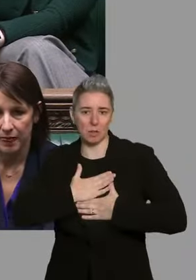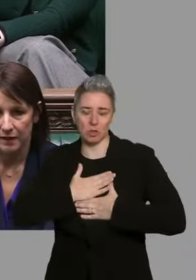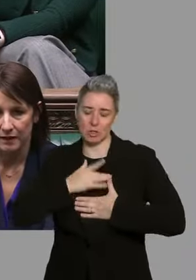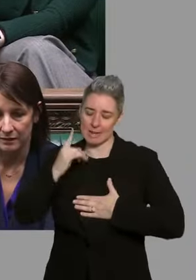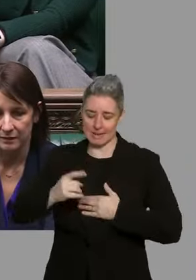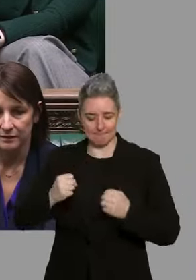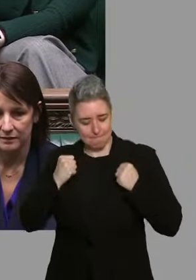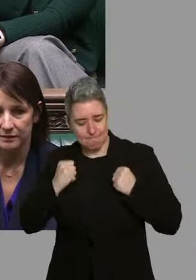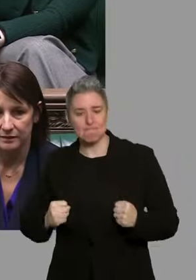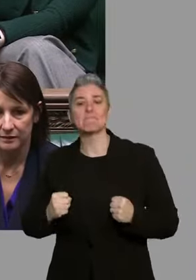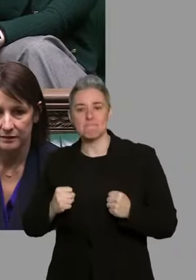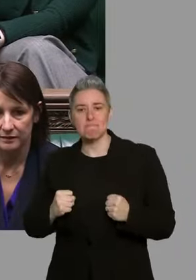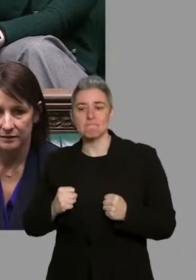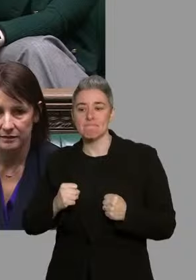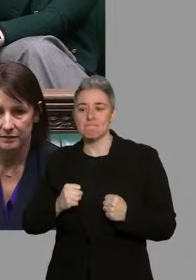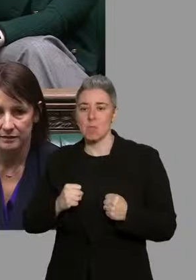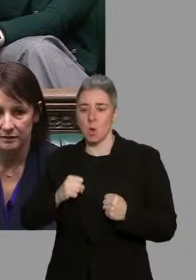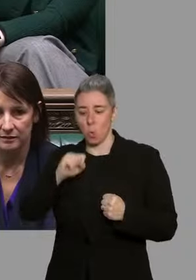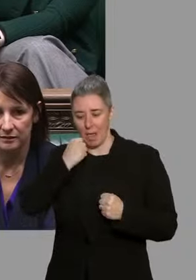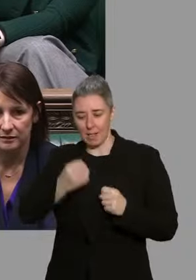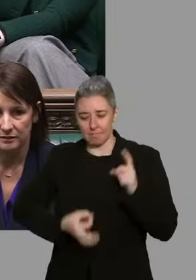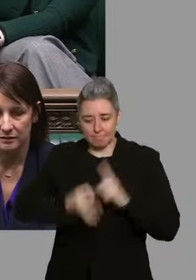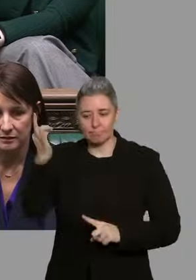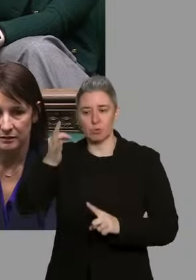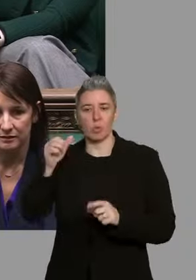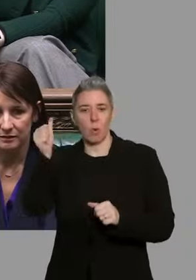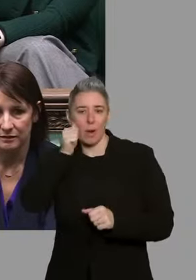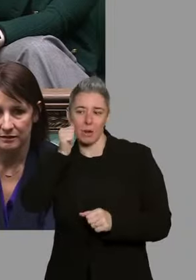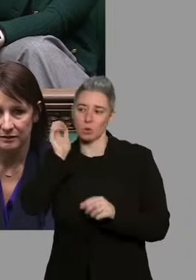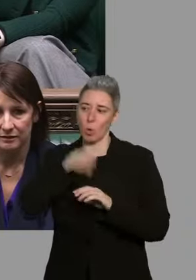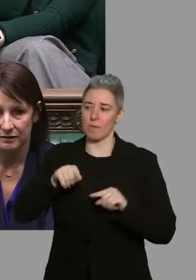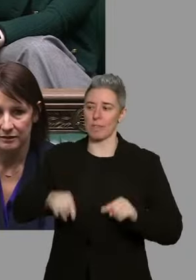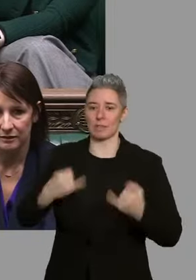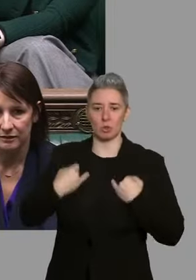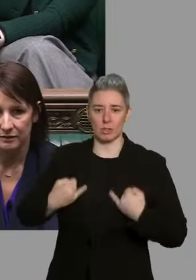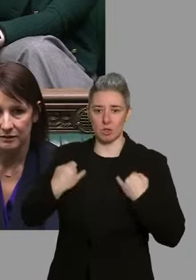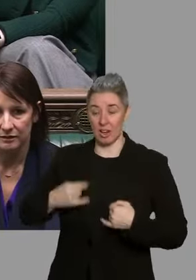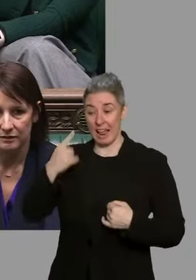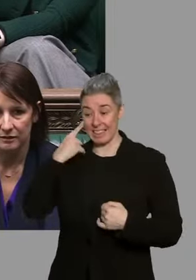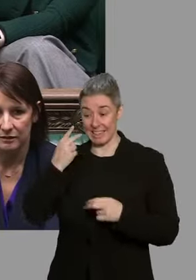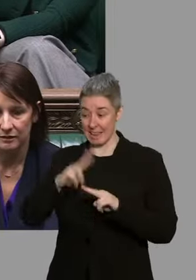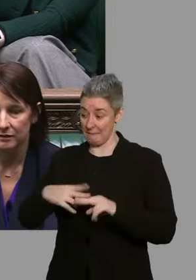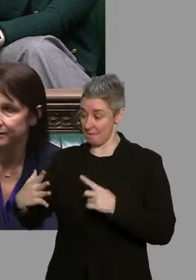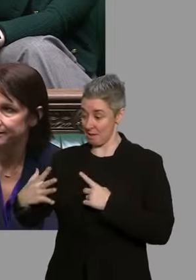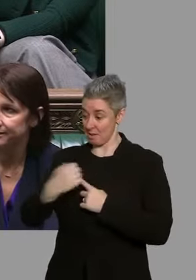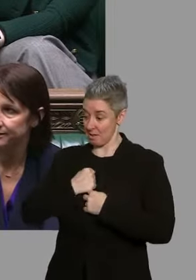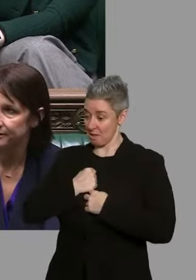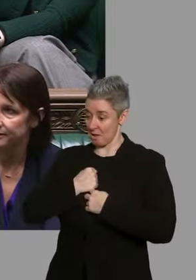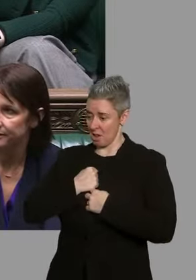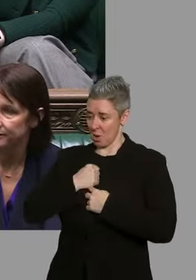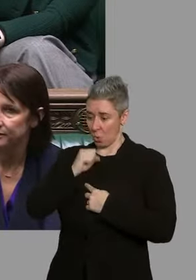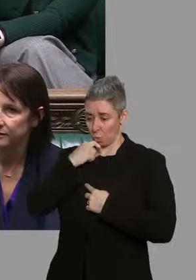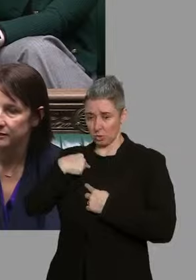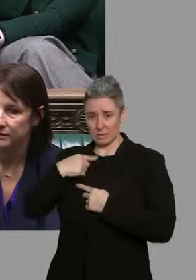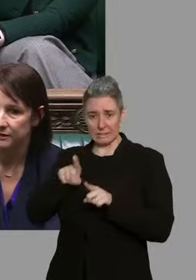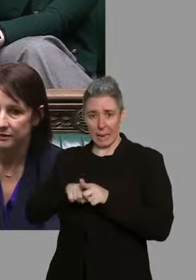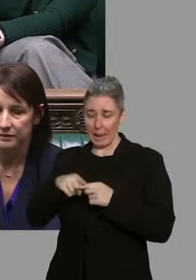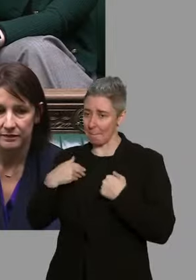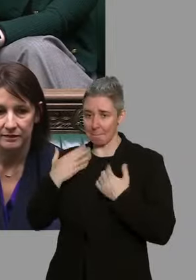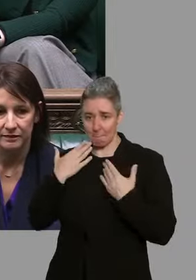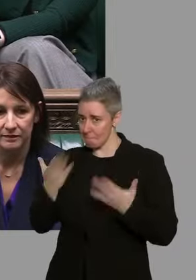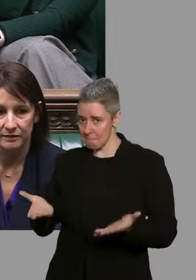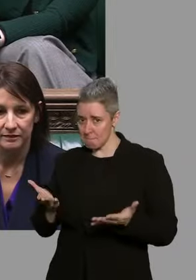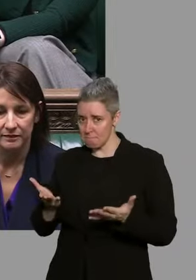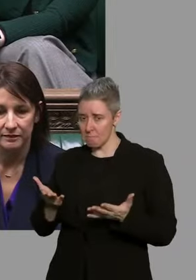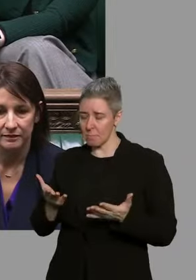would question whether we're capable of doing what he's doing, given the diagnosis that he's had. Last week, of course, Mr Speaker, I